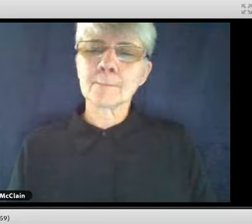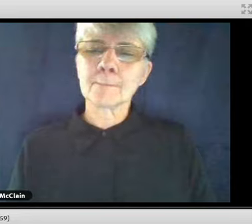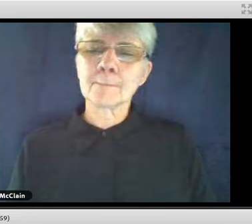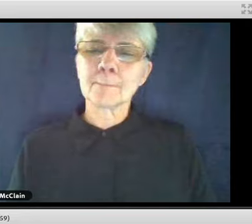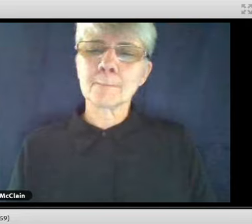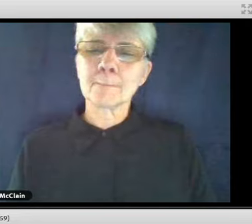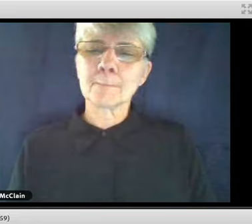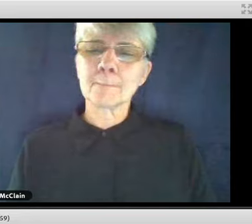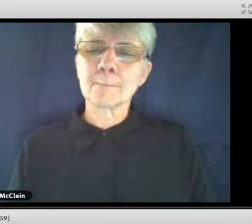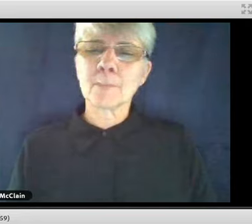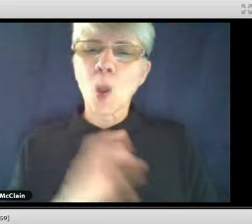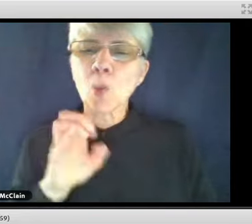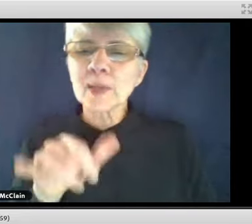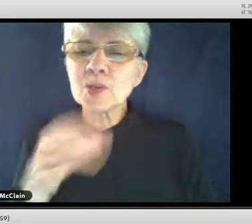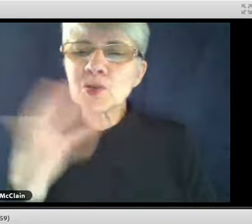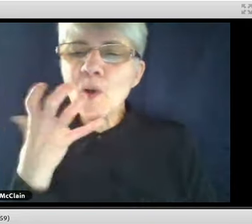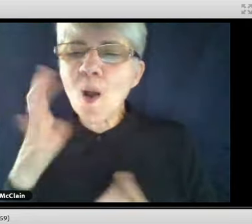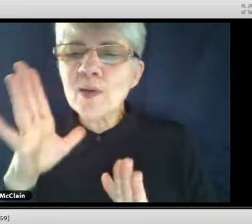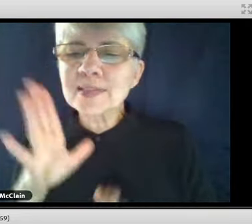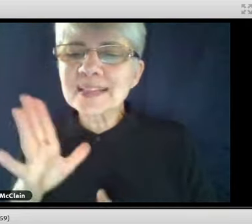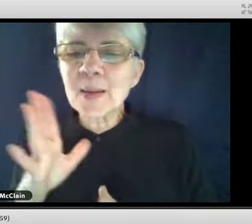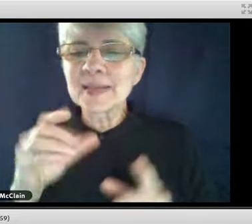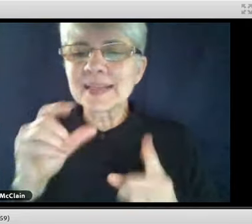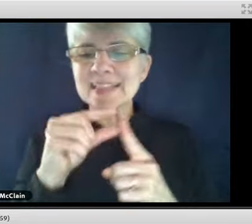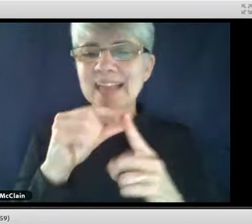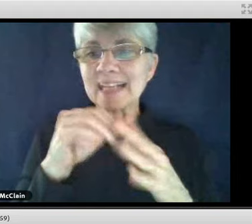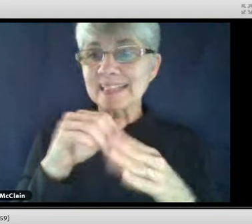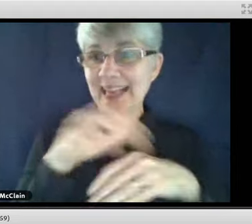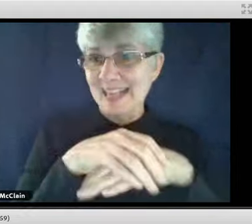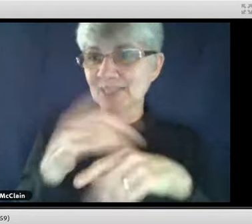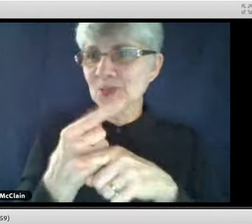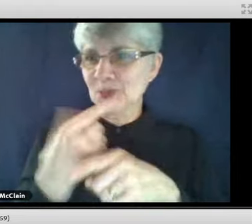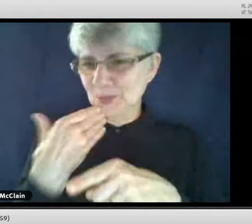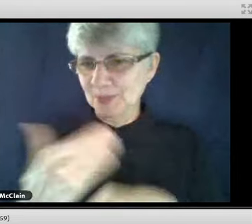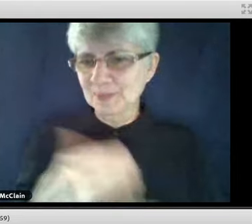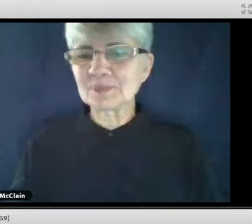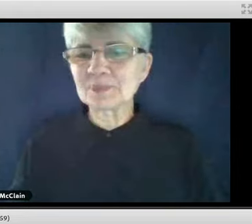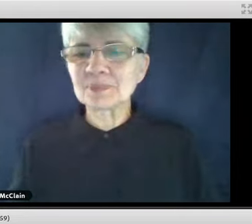Oh, Ricky, you're awesome. You're so good. Okay.